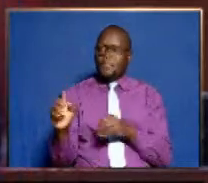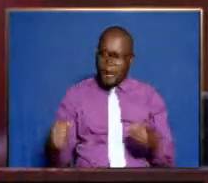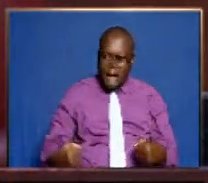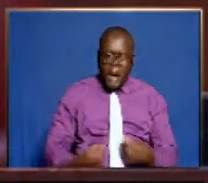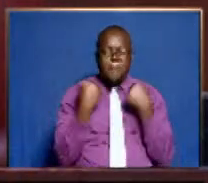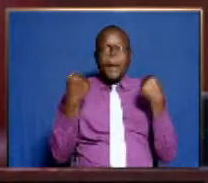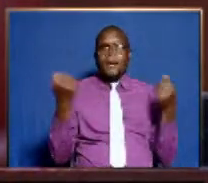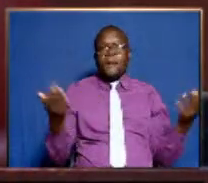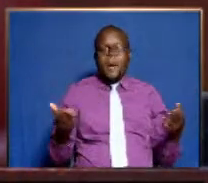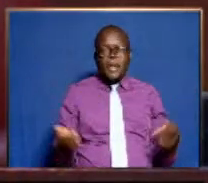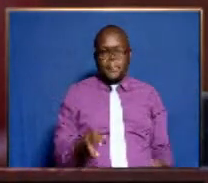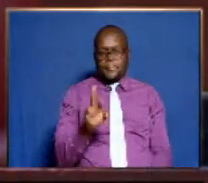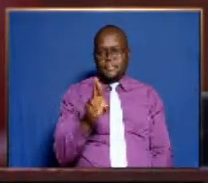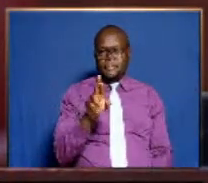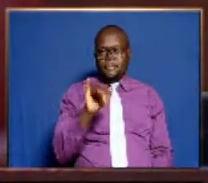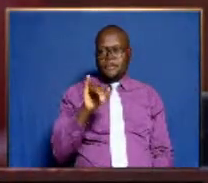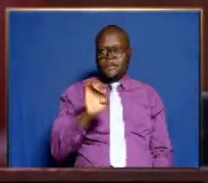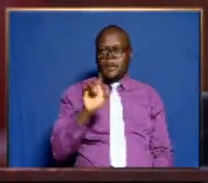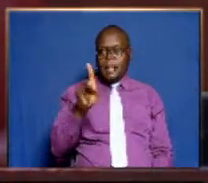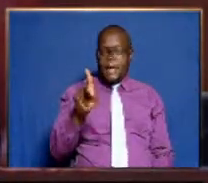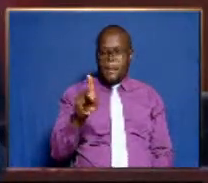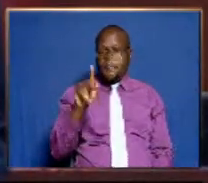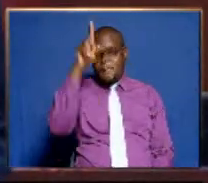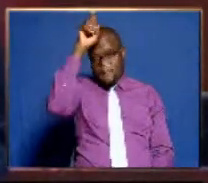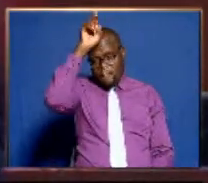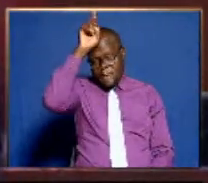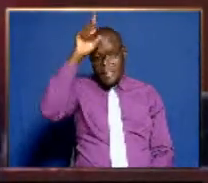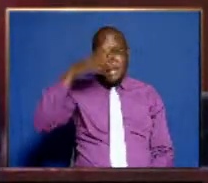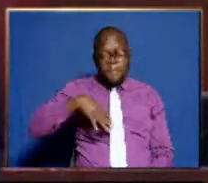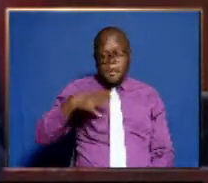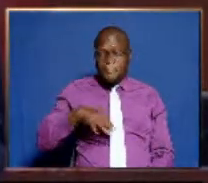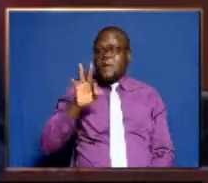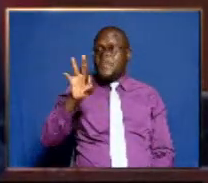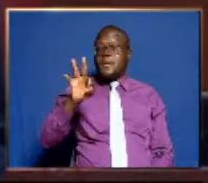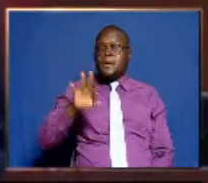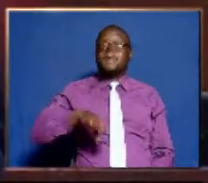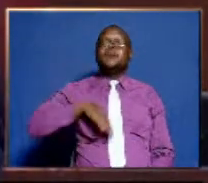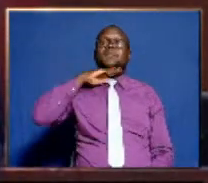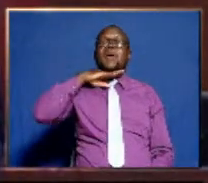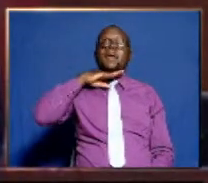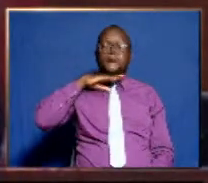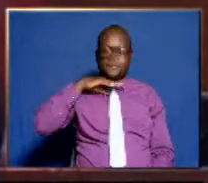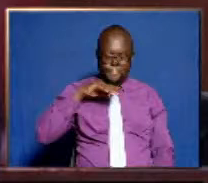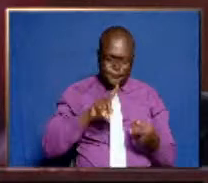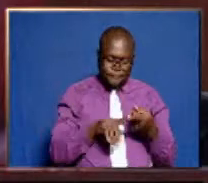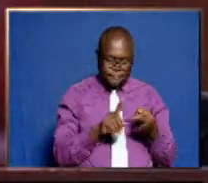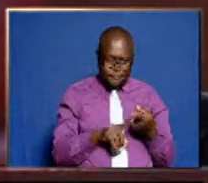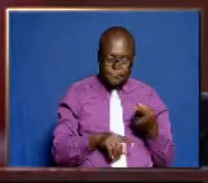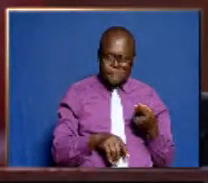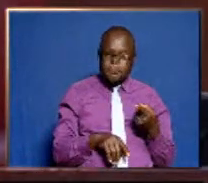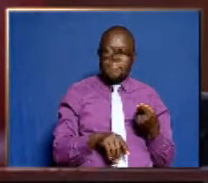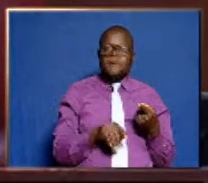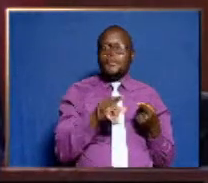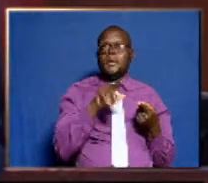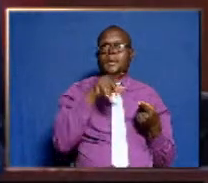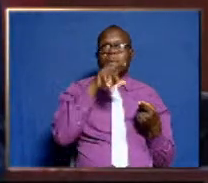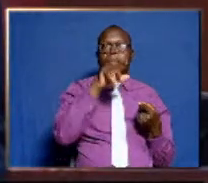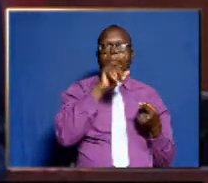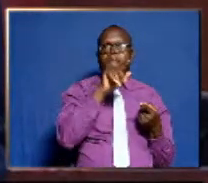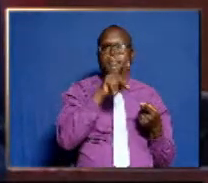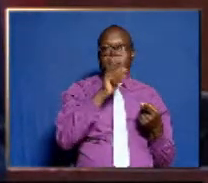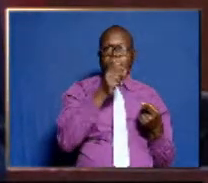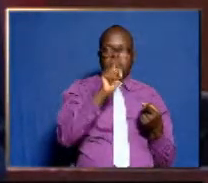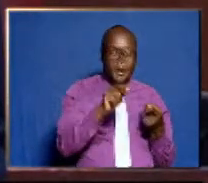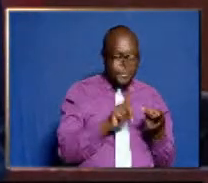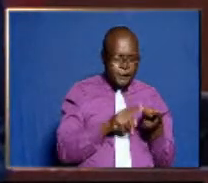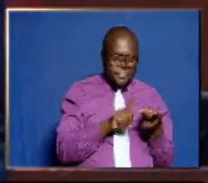at Riet village where 3 people were killed, namely Ekatapan Loyolel,